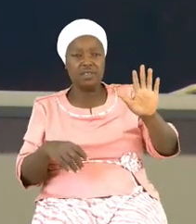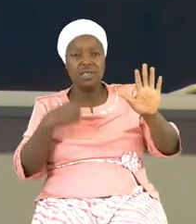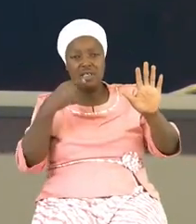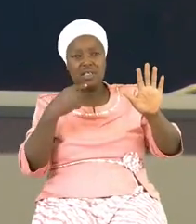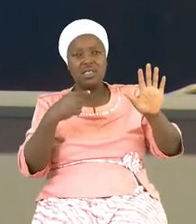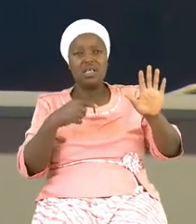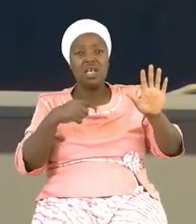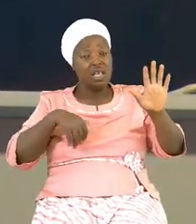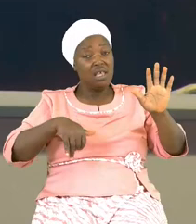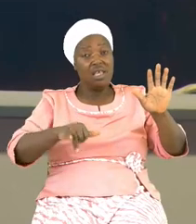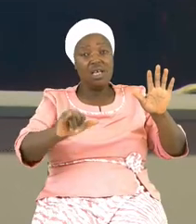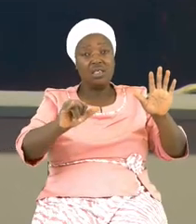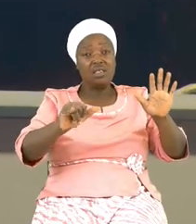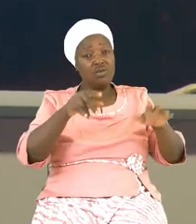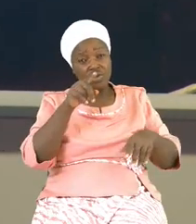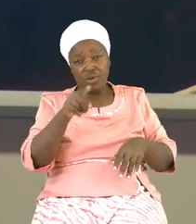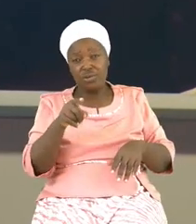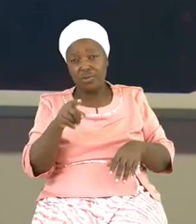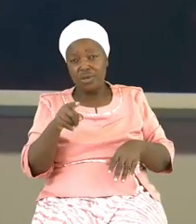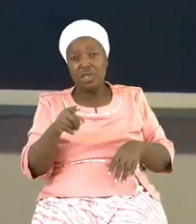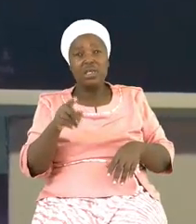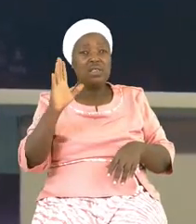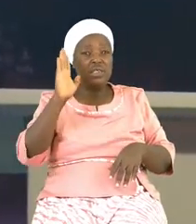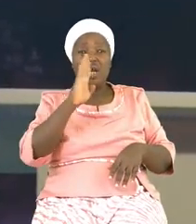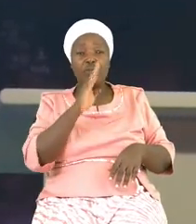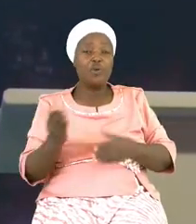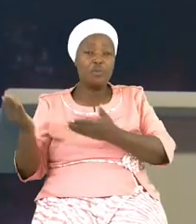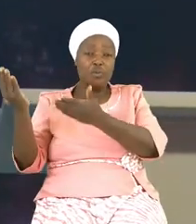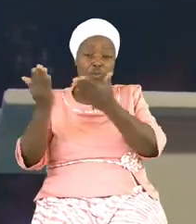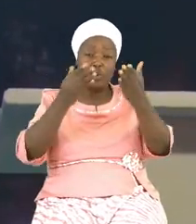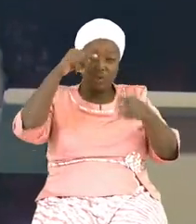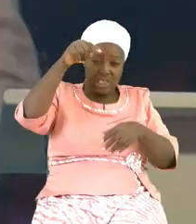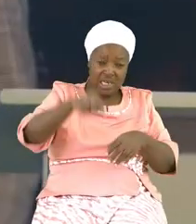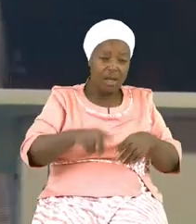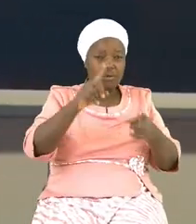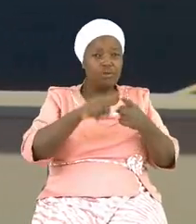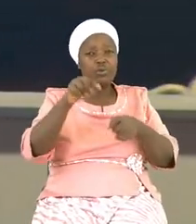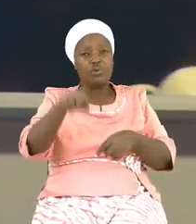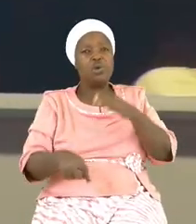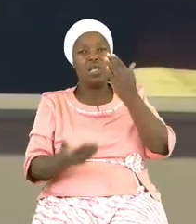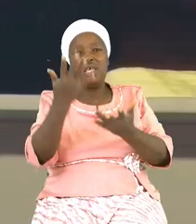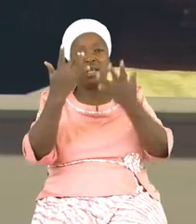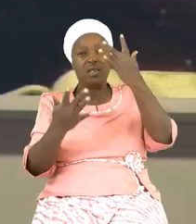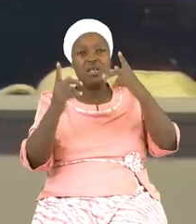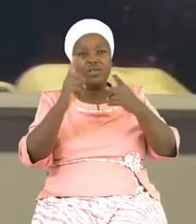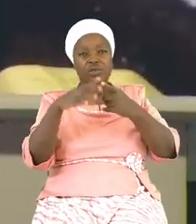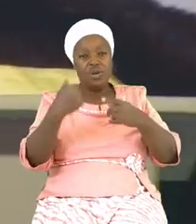yet thou shalt be brought down to hell, to the sides of the pit. That's